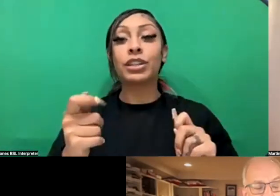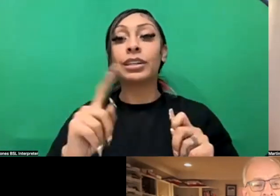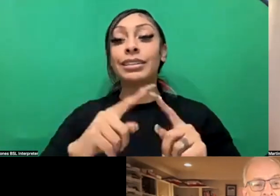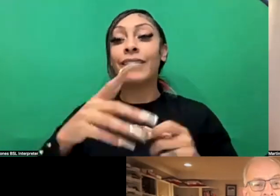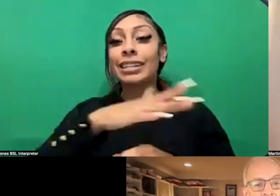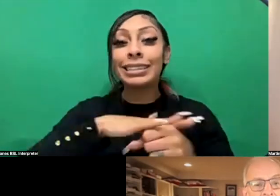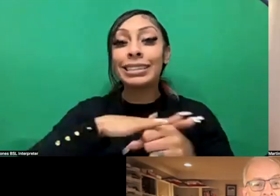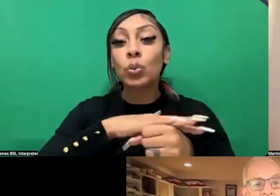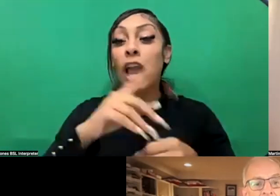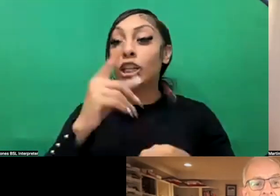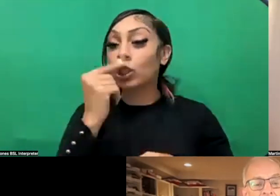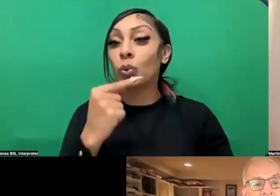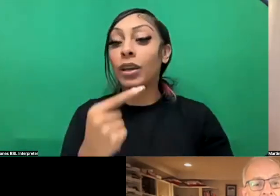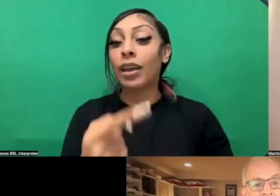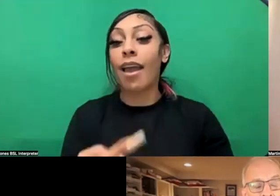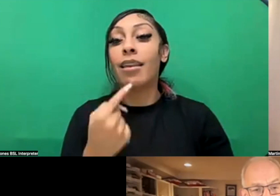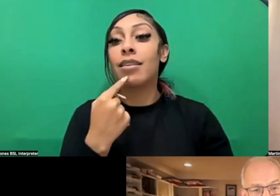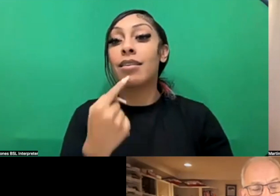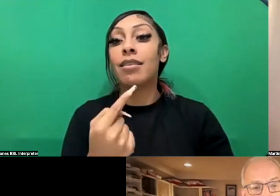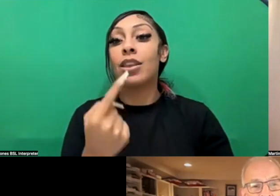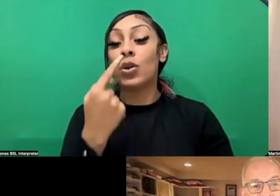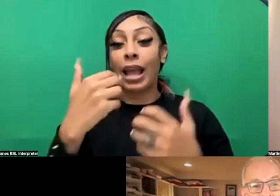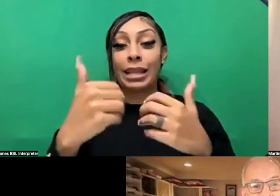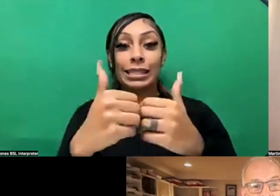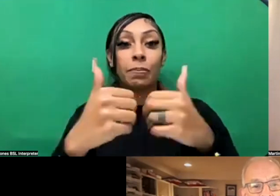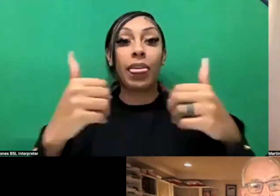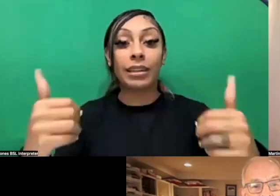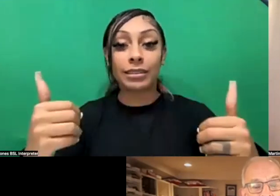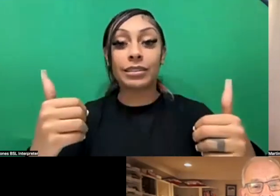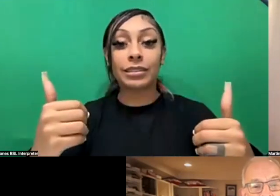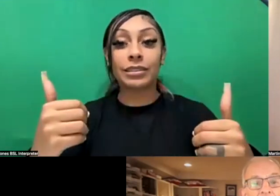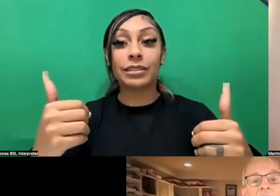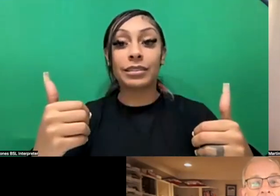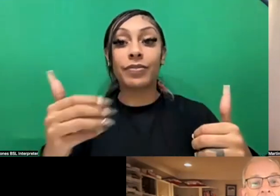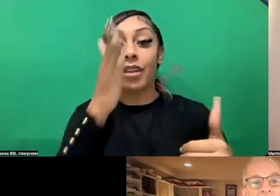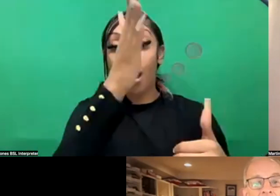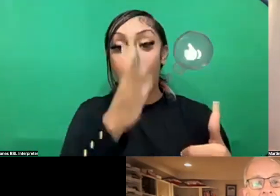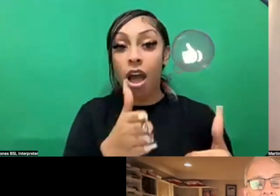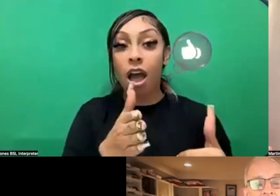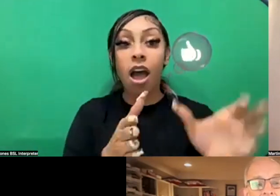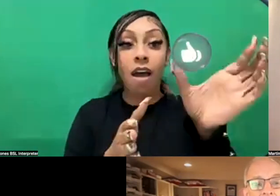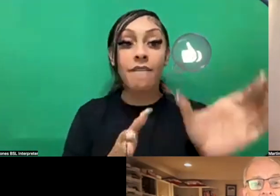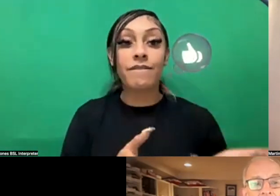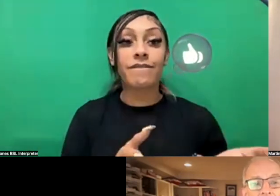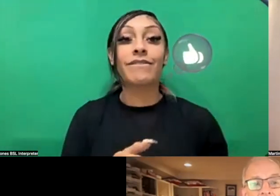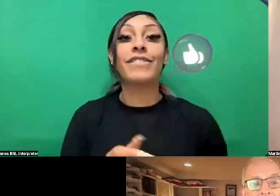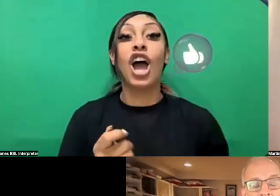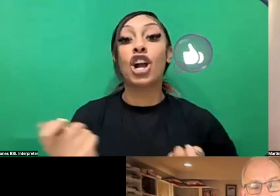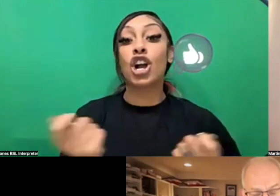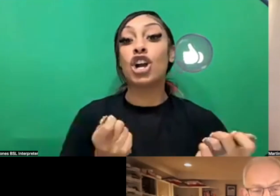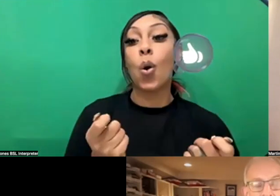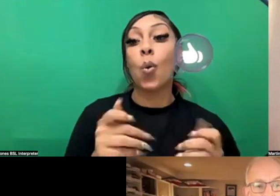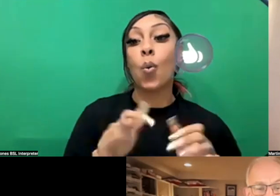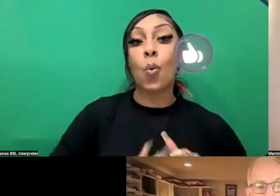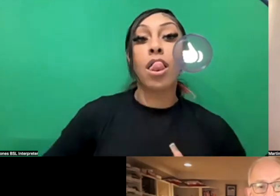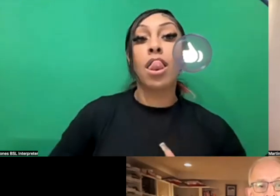also mention that you can split the layout, so half of it functions as a control surface,